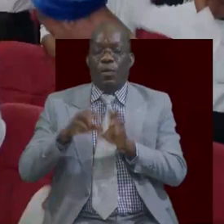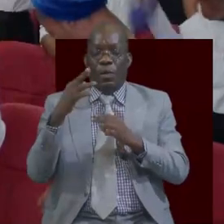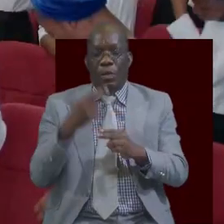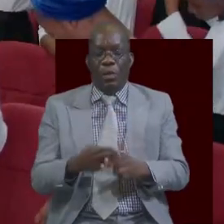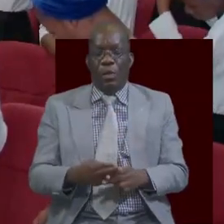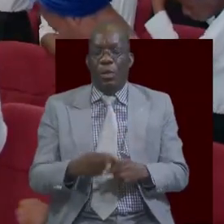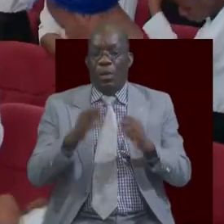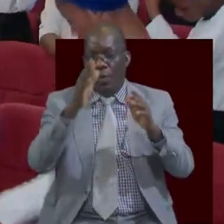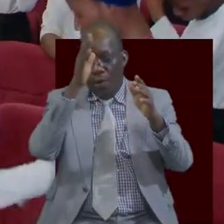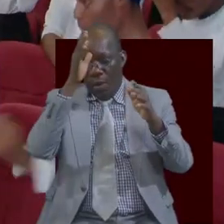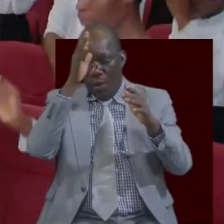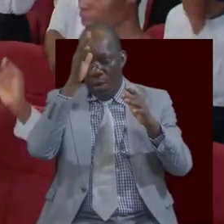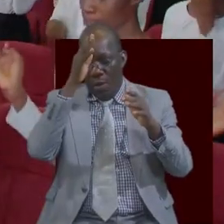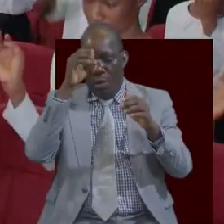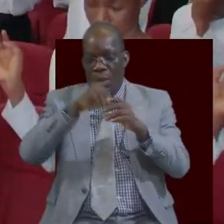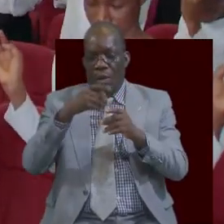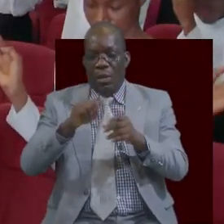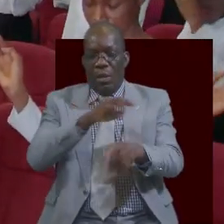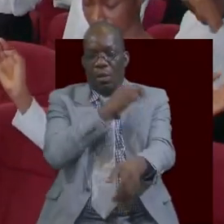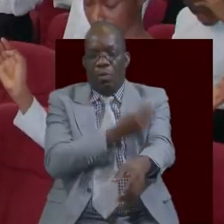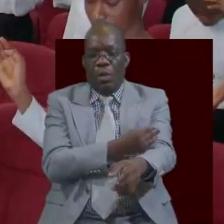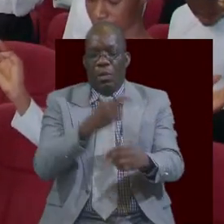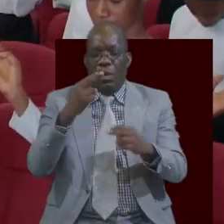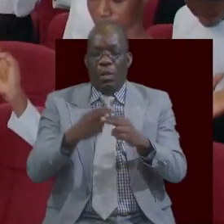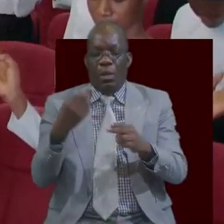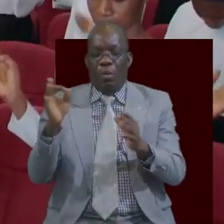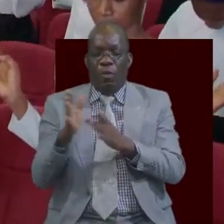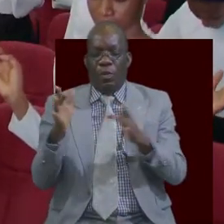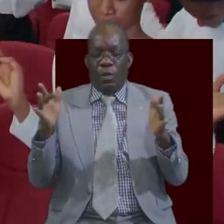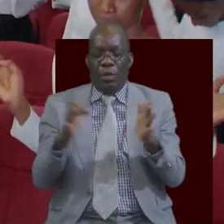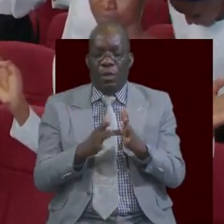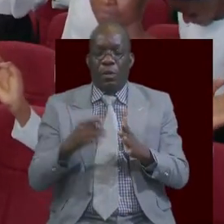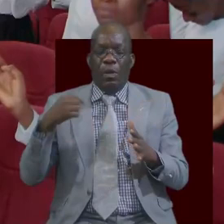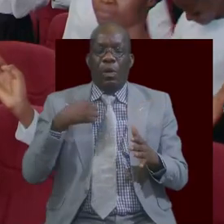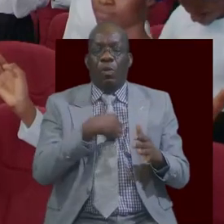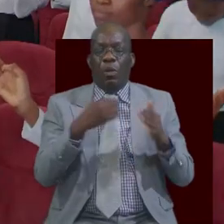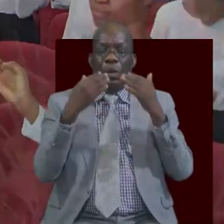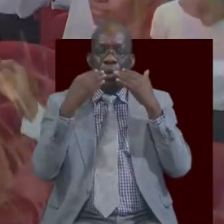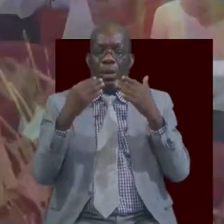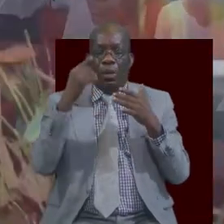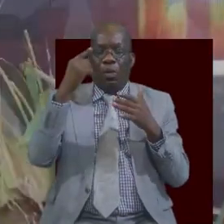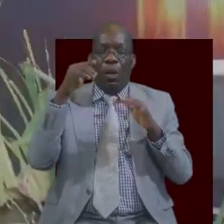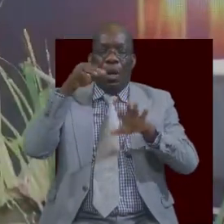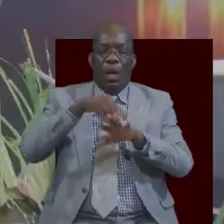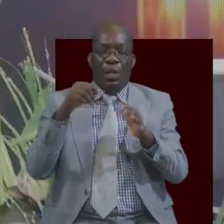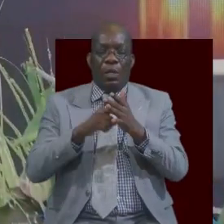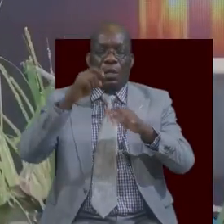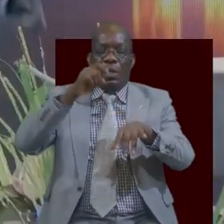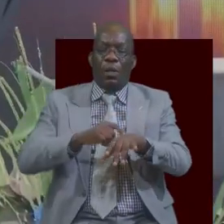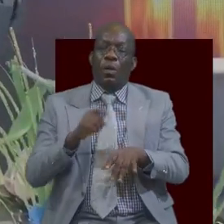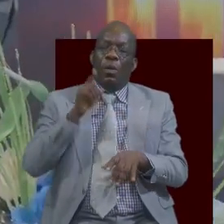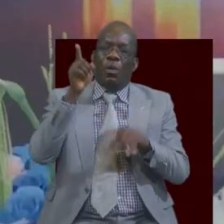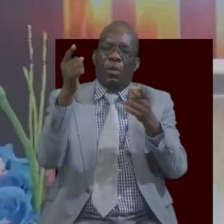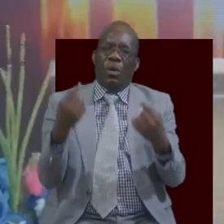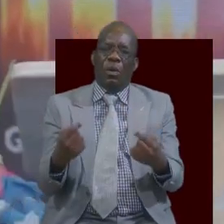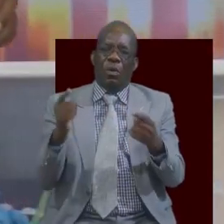in the mighty name of Jesus, we thank you at this time. You have come to lift us up.